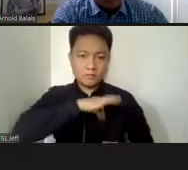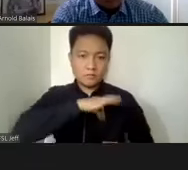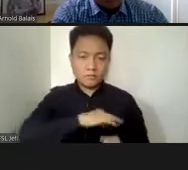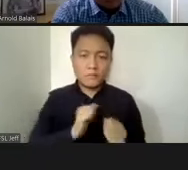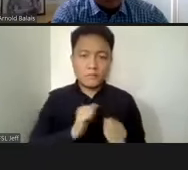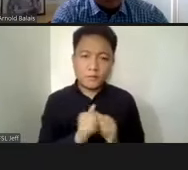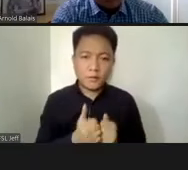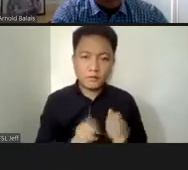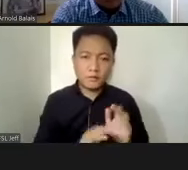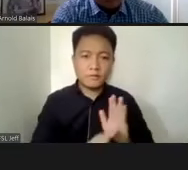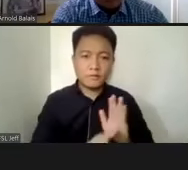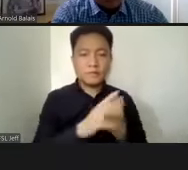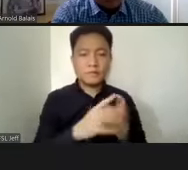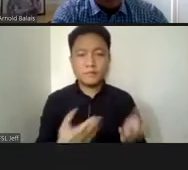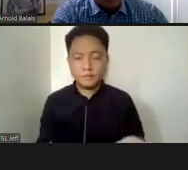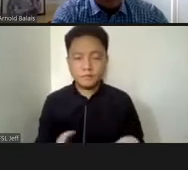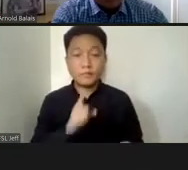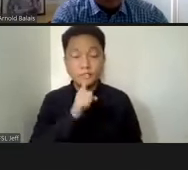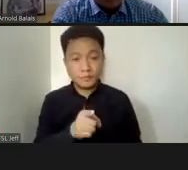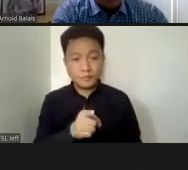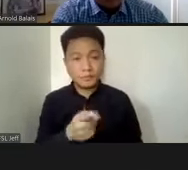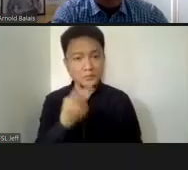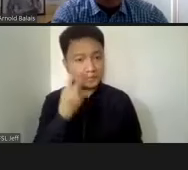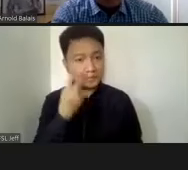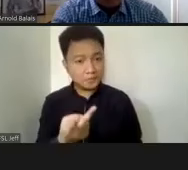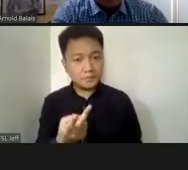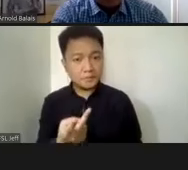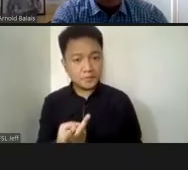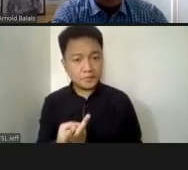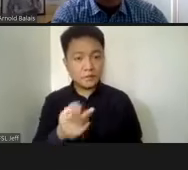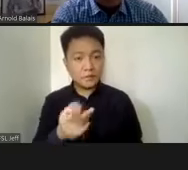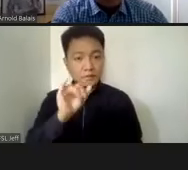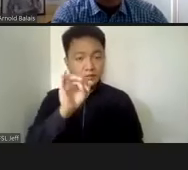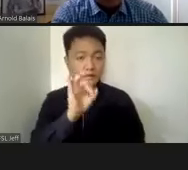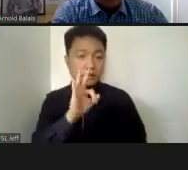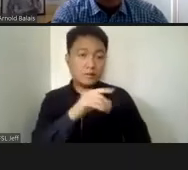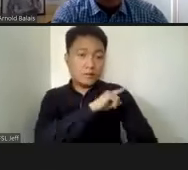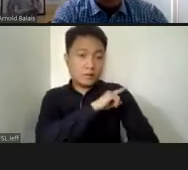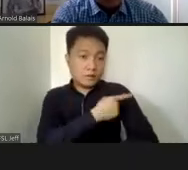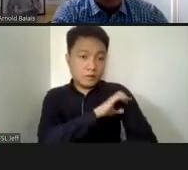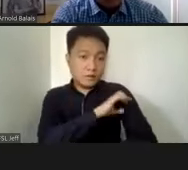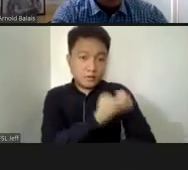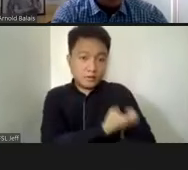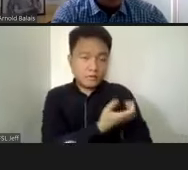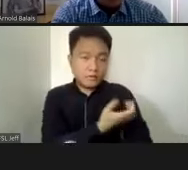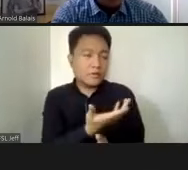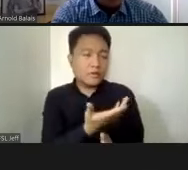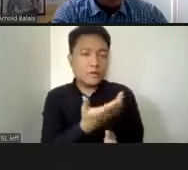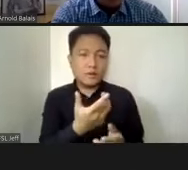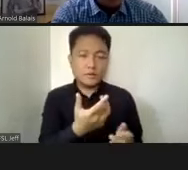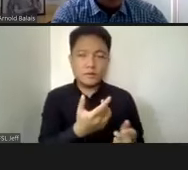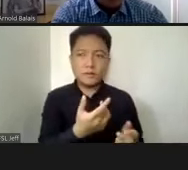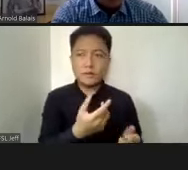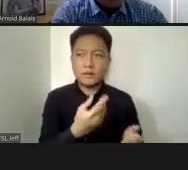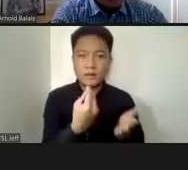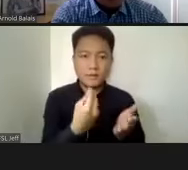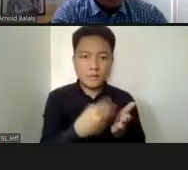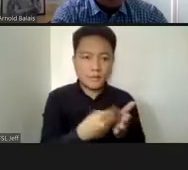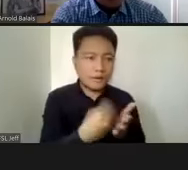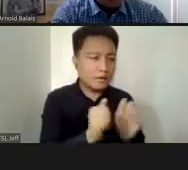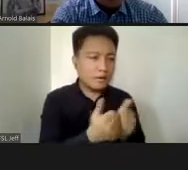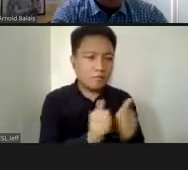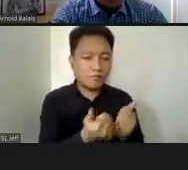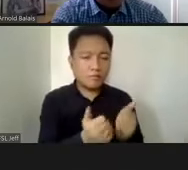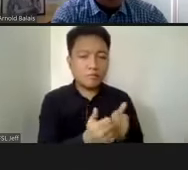investments, parang laging nako-corner yan ang big players lang. Our challenge now is maybe the academe, the